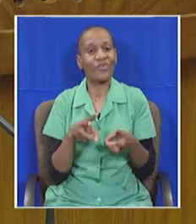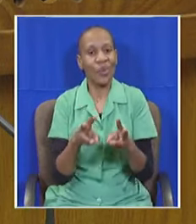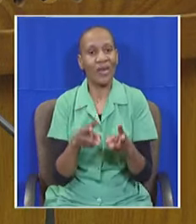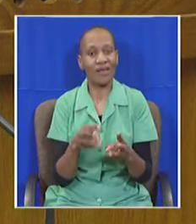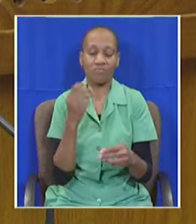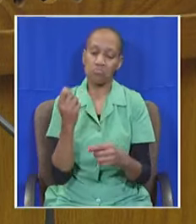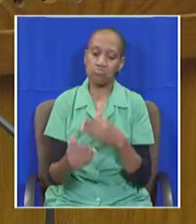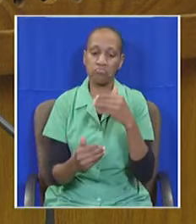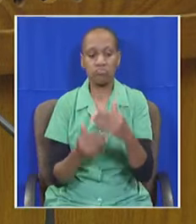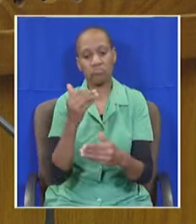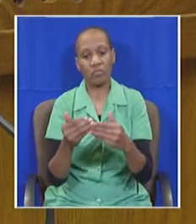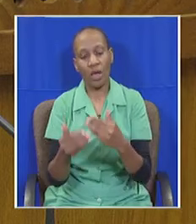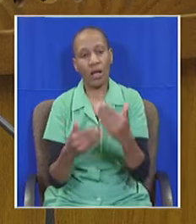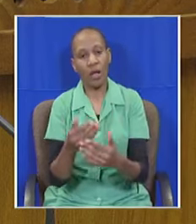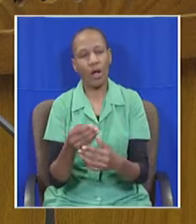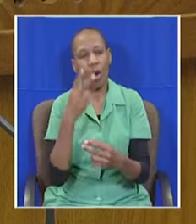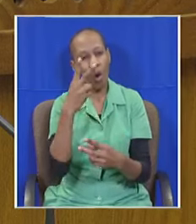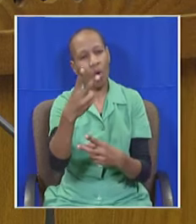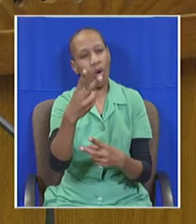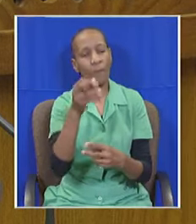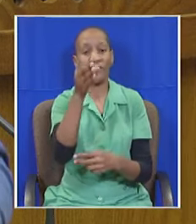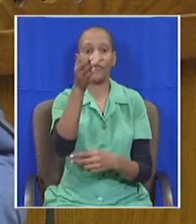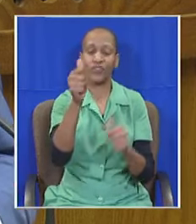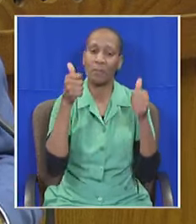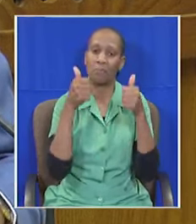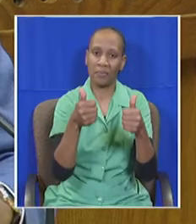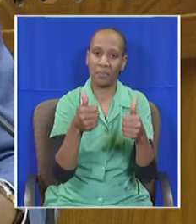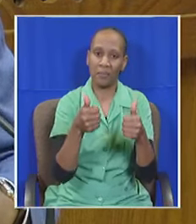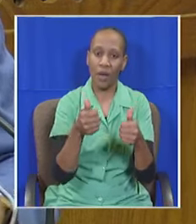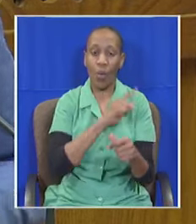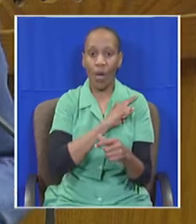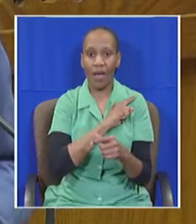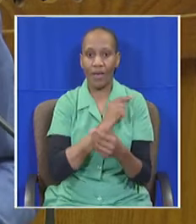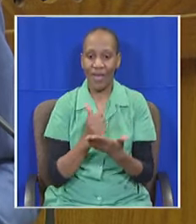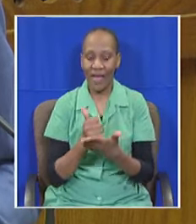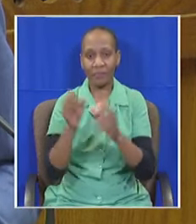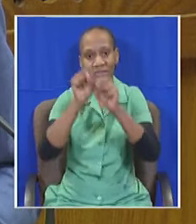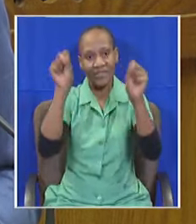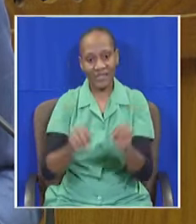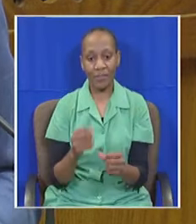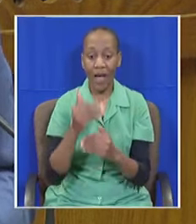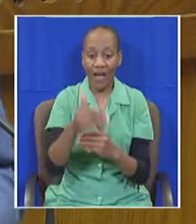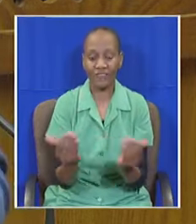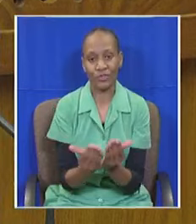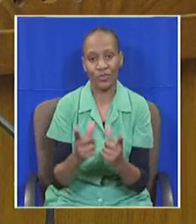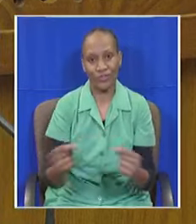expression of the future we aspire, particularly for our post-school system. Fellow